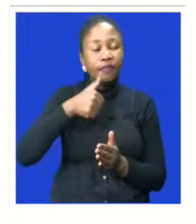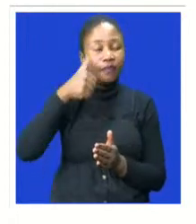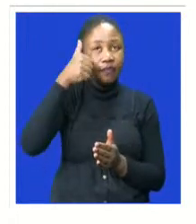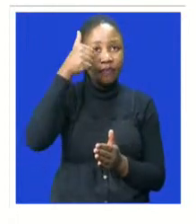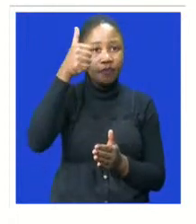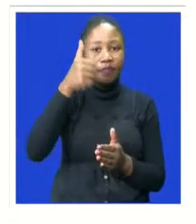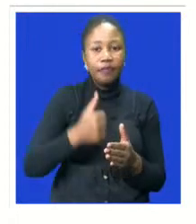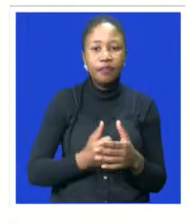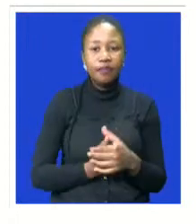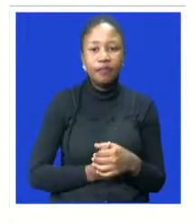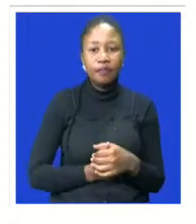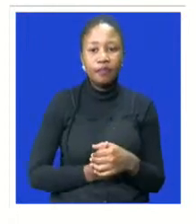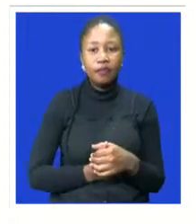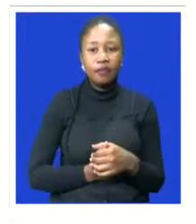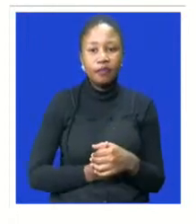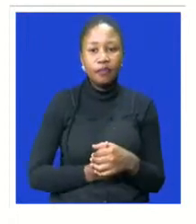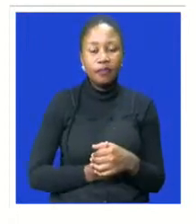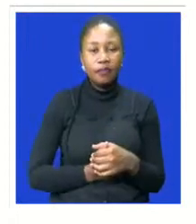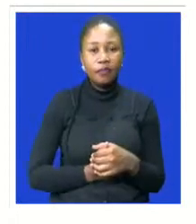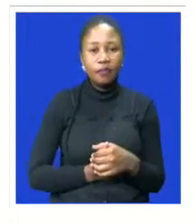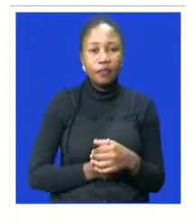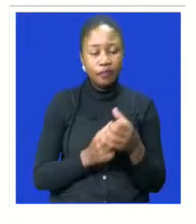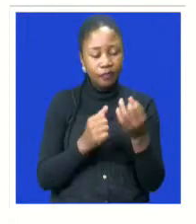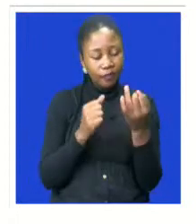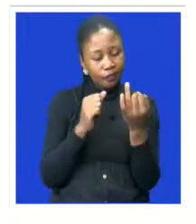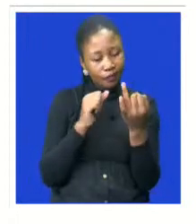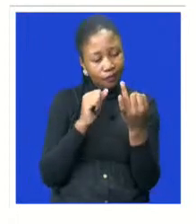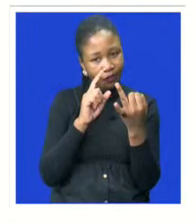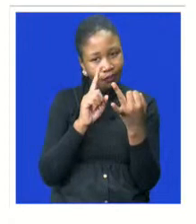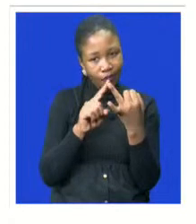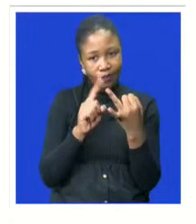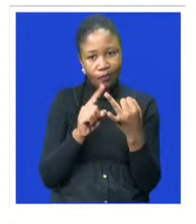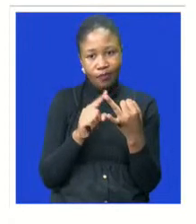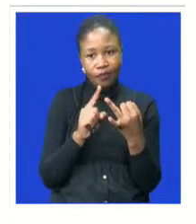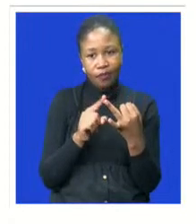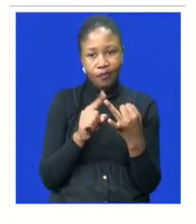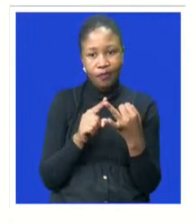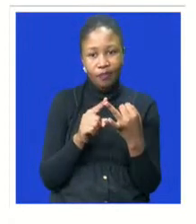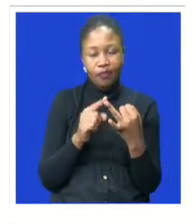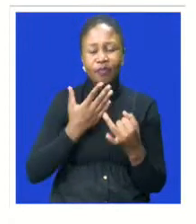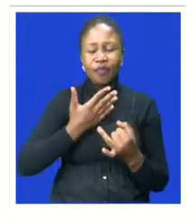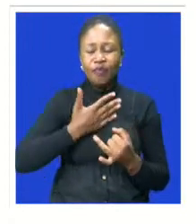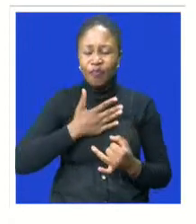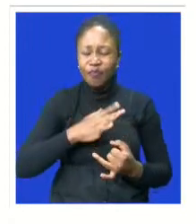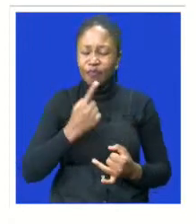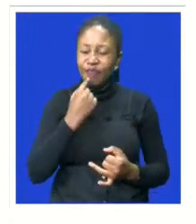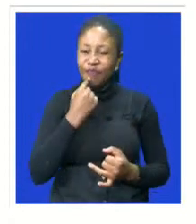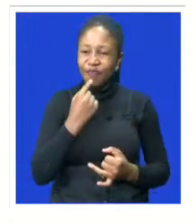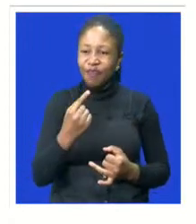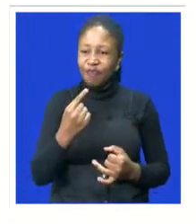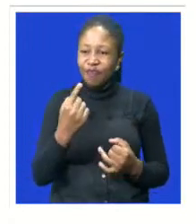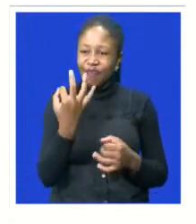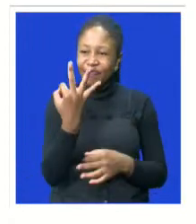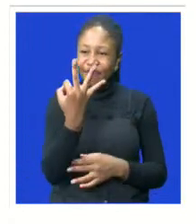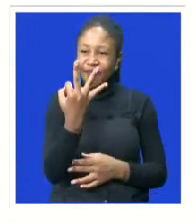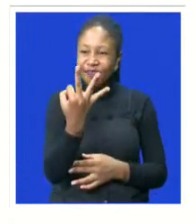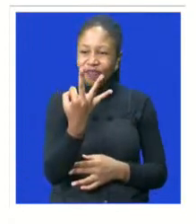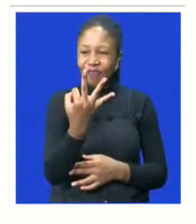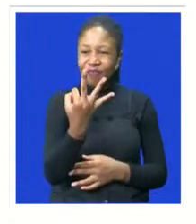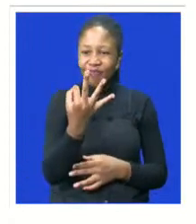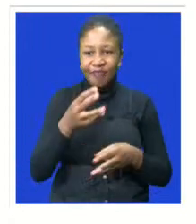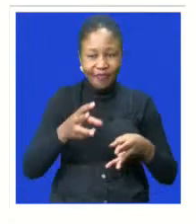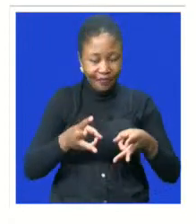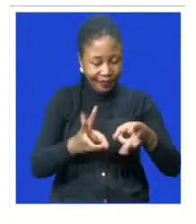Also, I want you to mention at least 3 ways on how